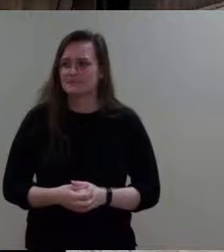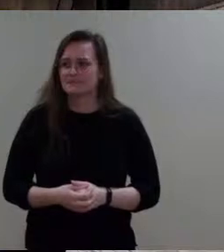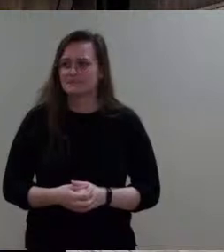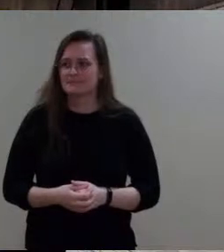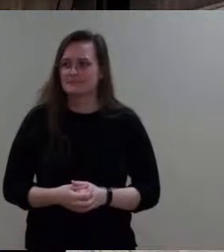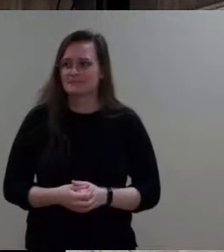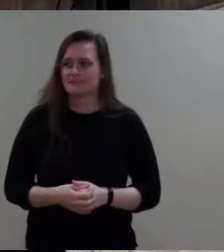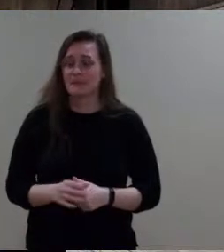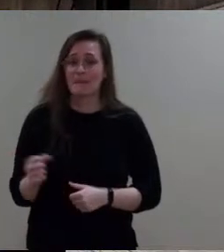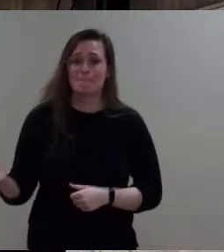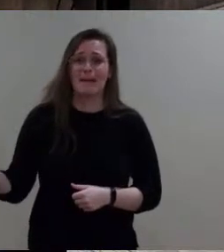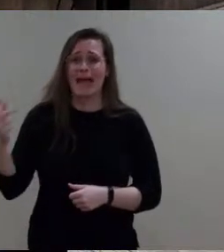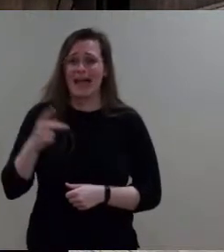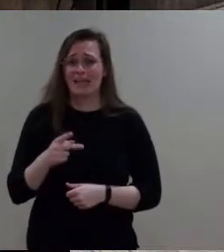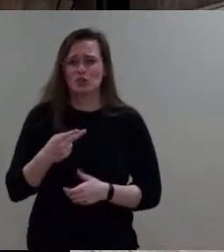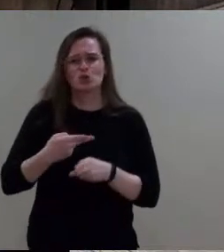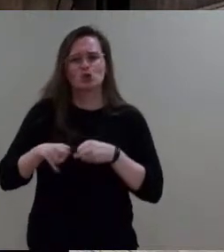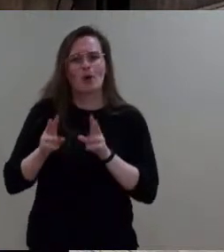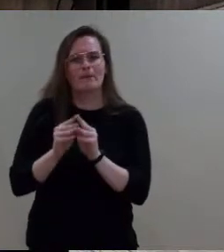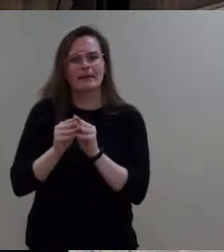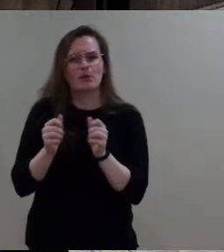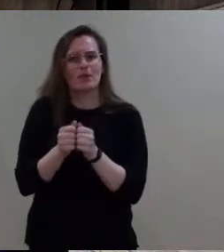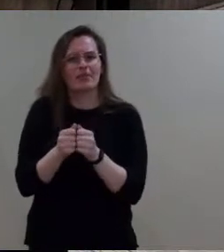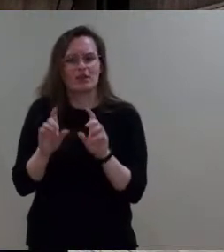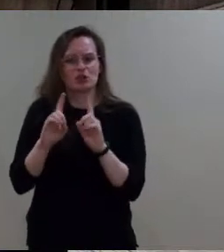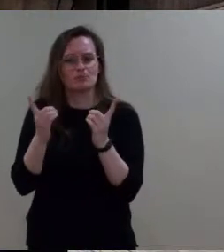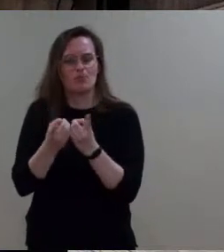meeting with the director of Parks and Rec. And